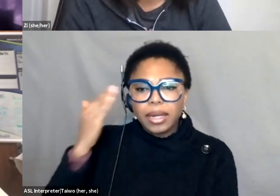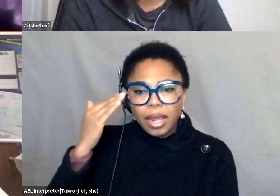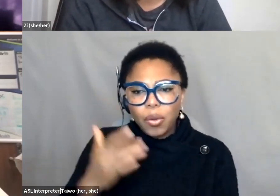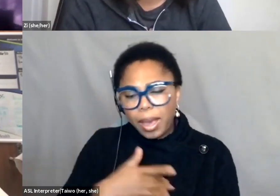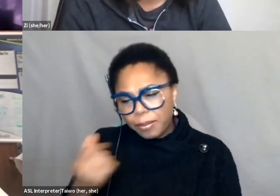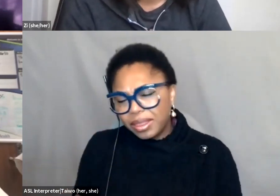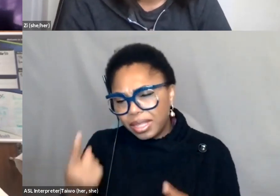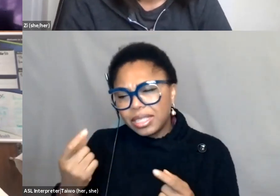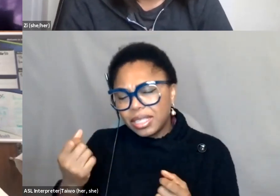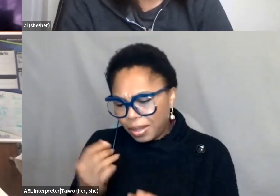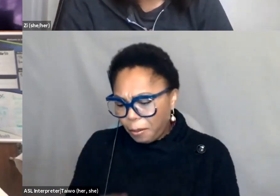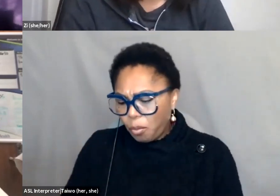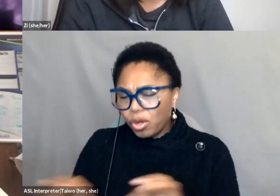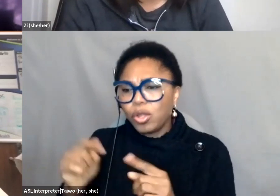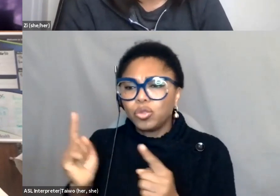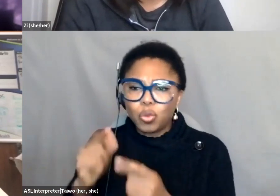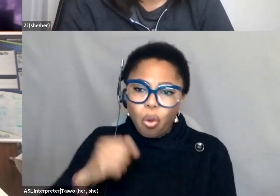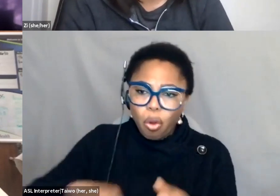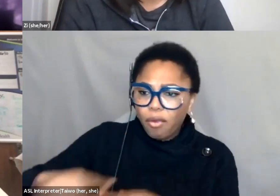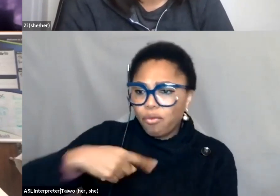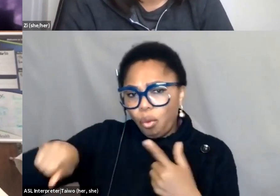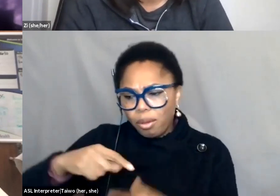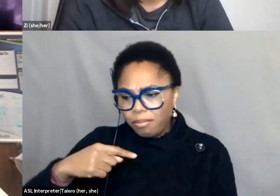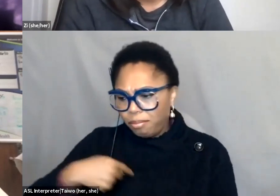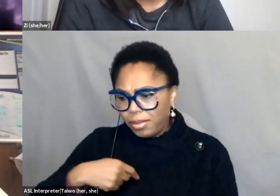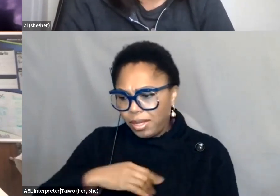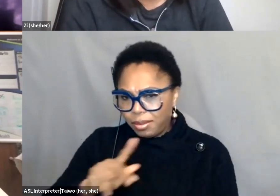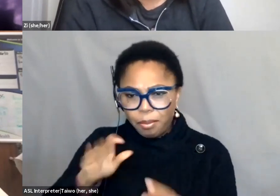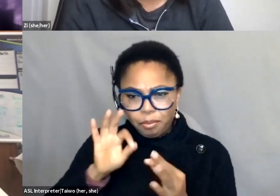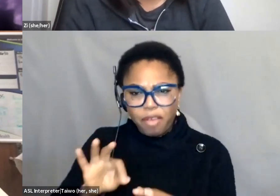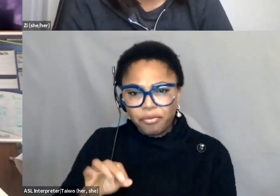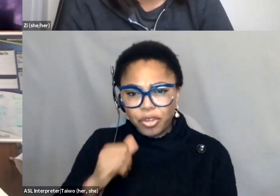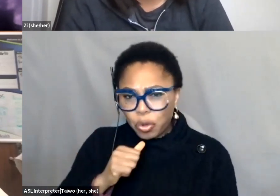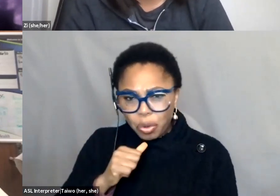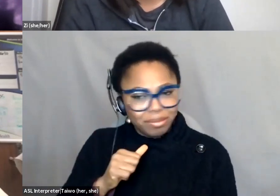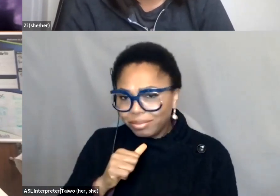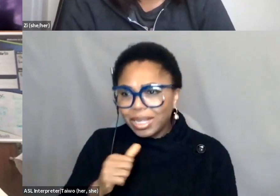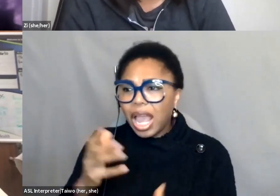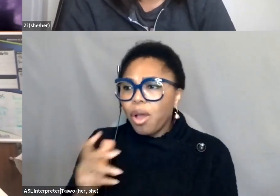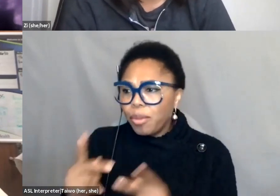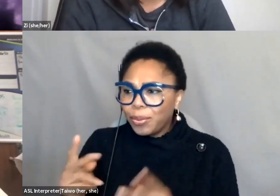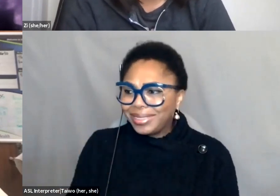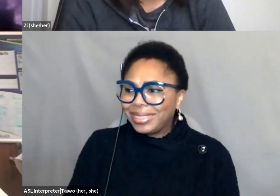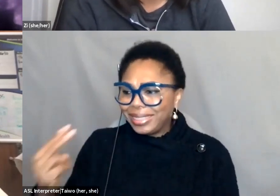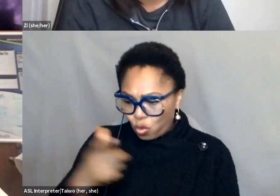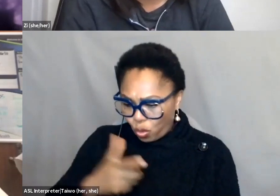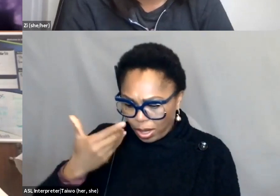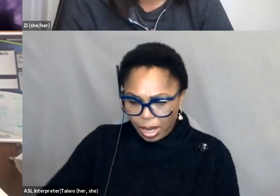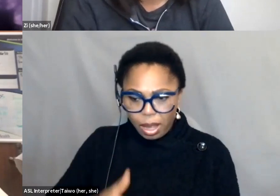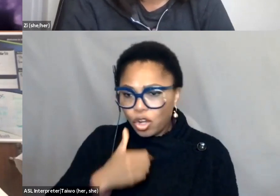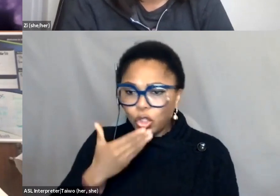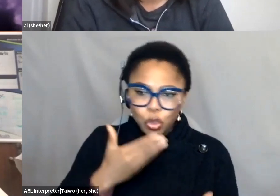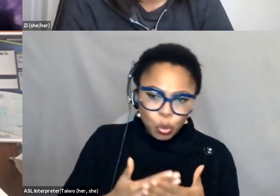to everyone. I'm not that perfect girl anymore. I want people to see me, not just see my good or